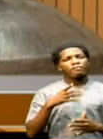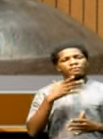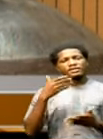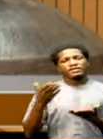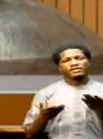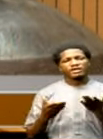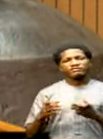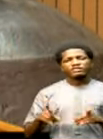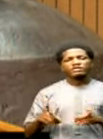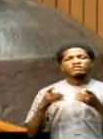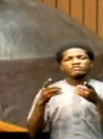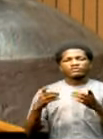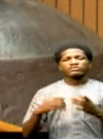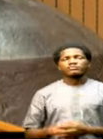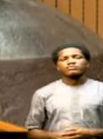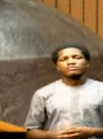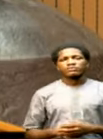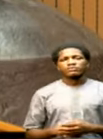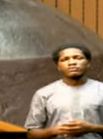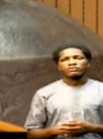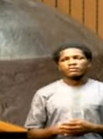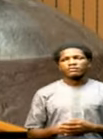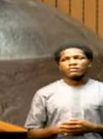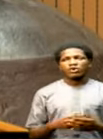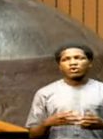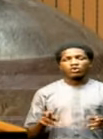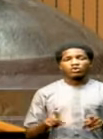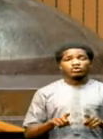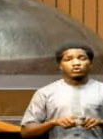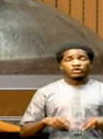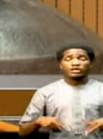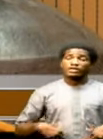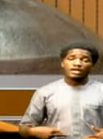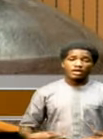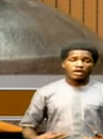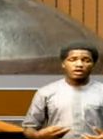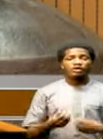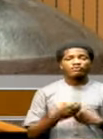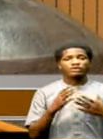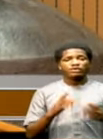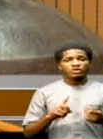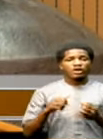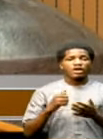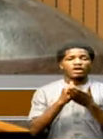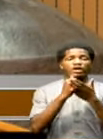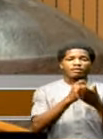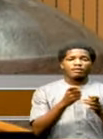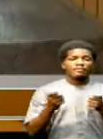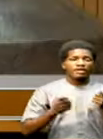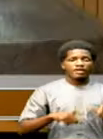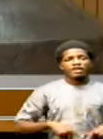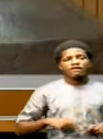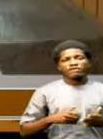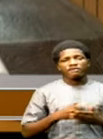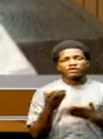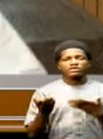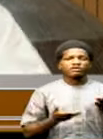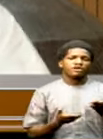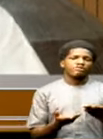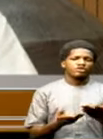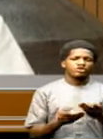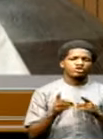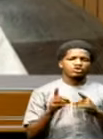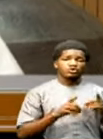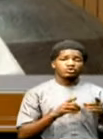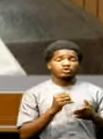imbue required confidence in retiring officers to enable them to surmount the challenges of life after service. Do something that you